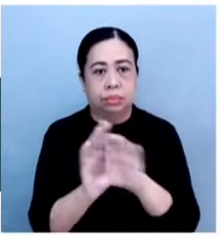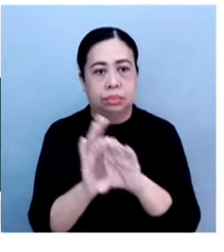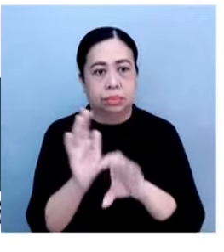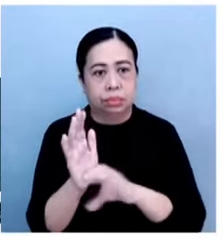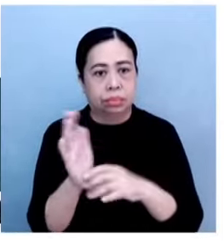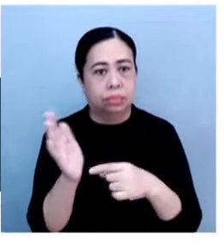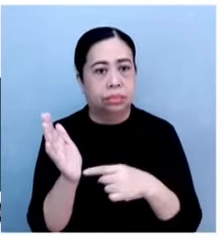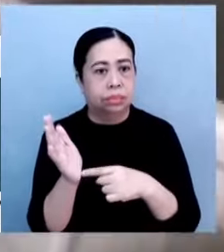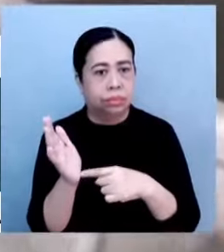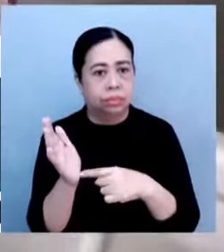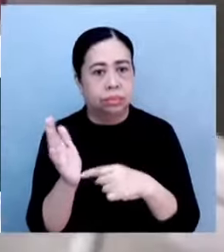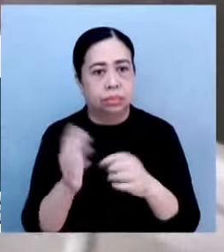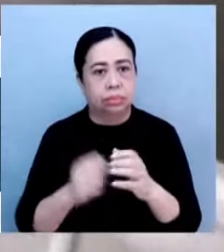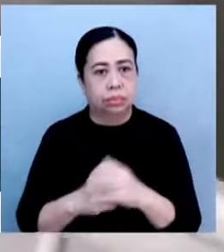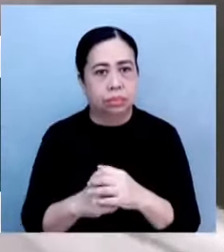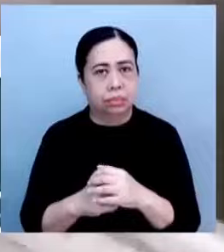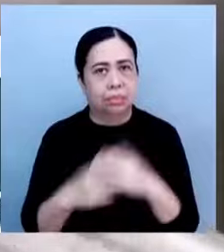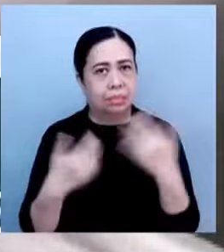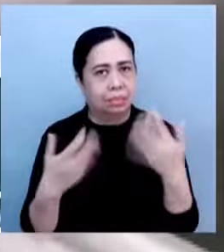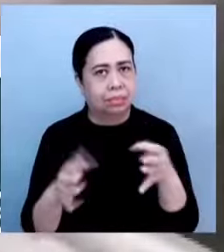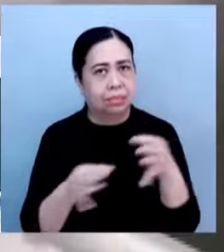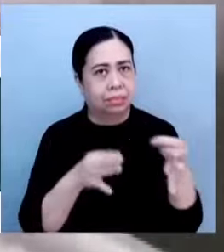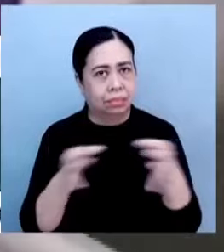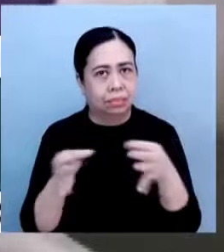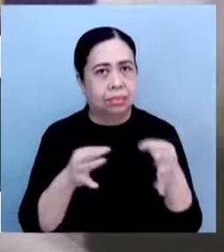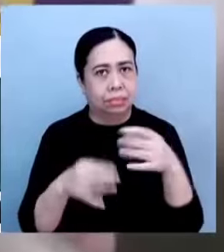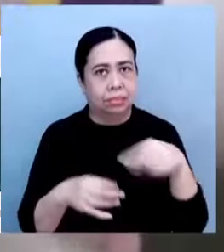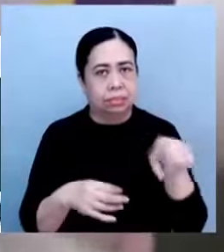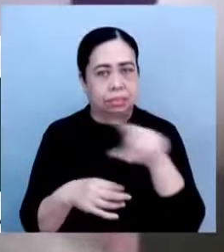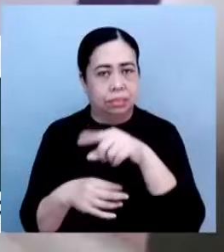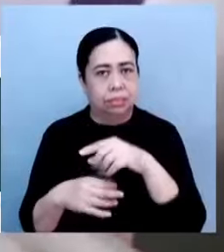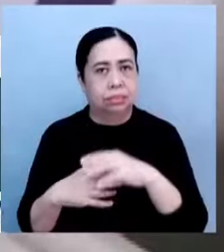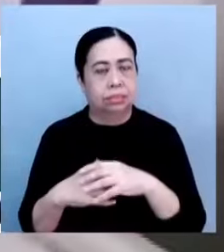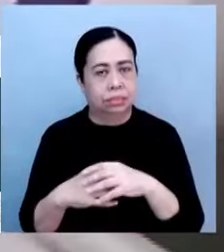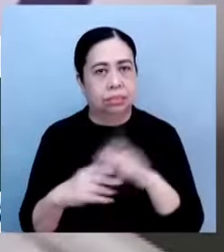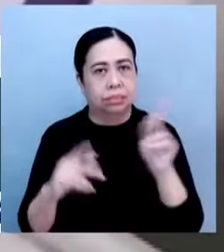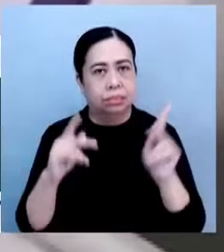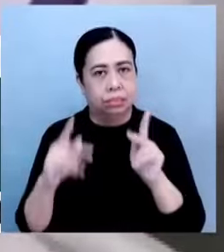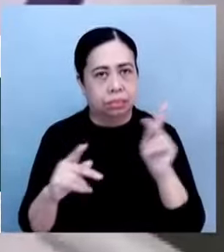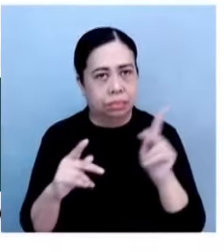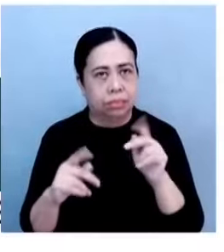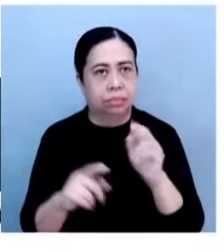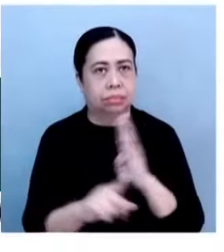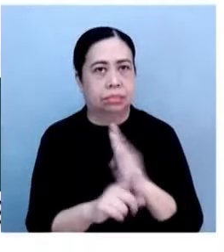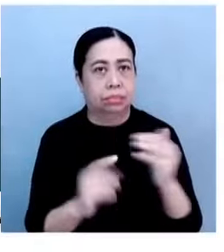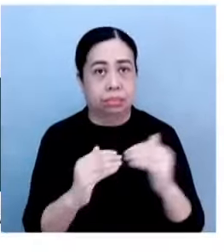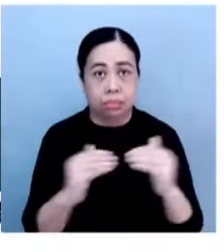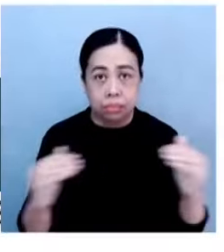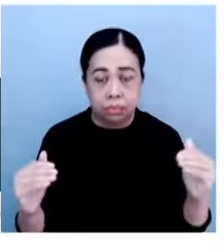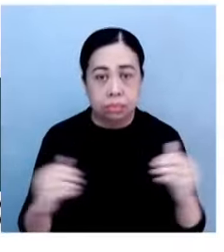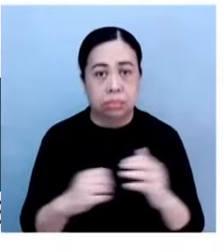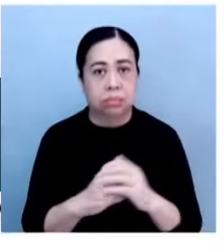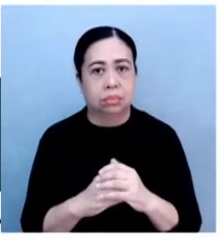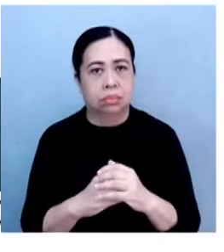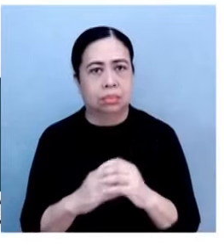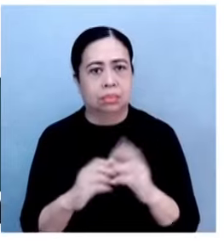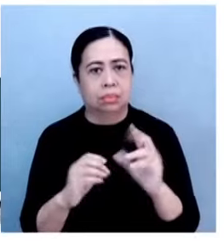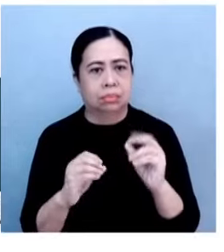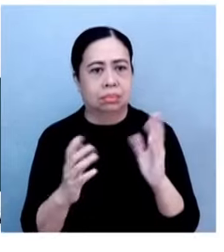ay napaliwanag sa ating mga kababayan sa barangay level, walang technicality,